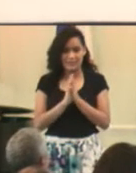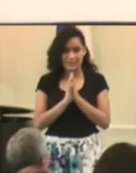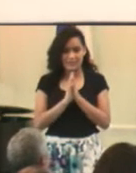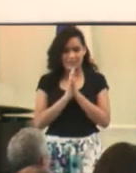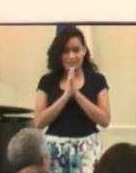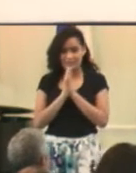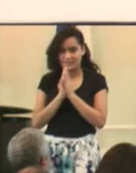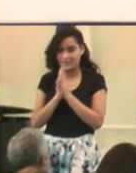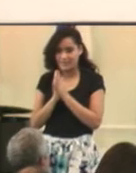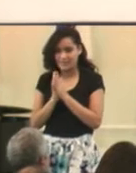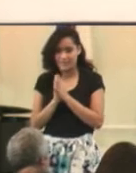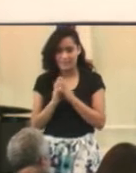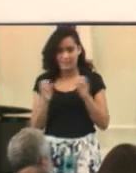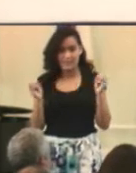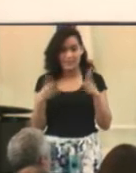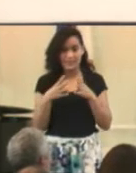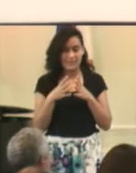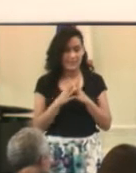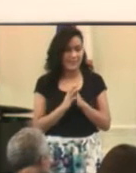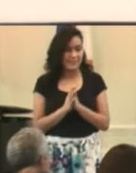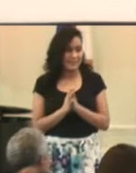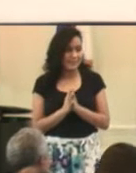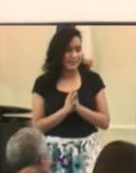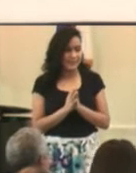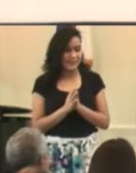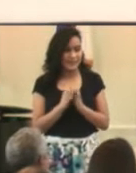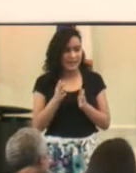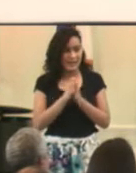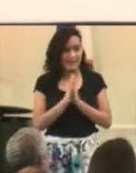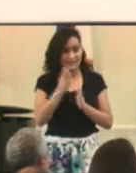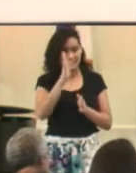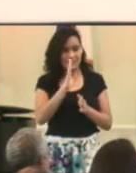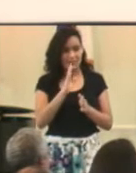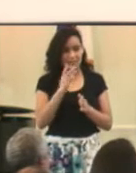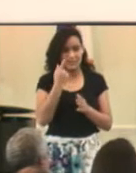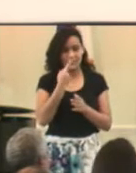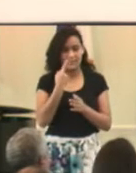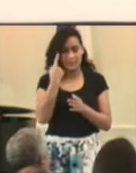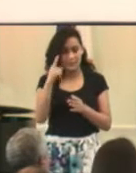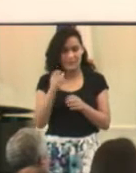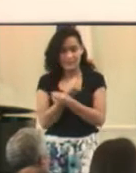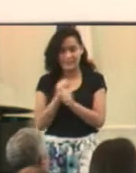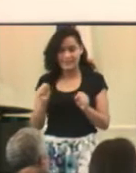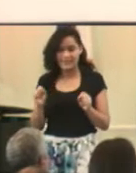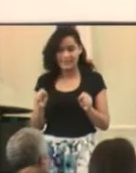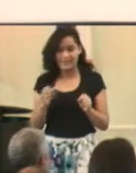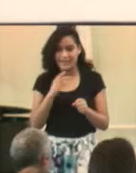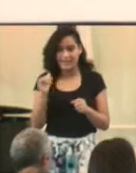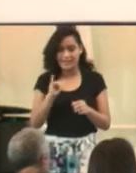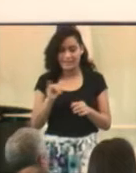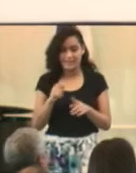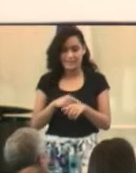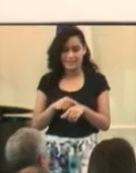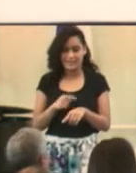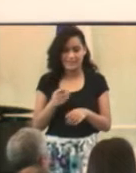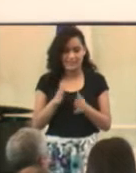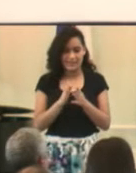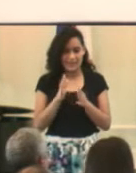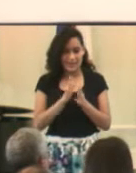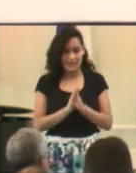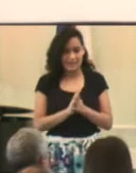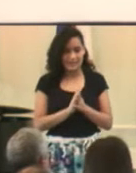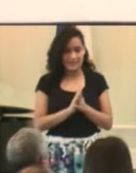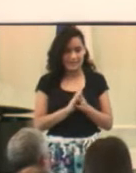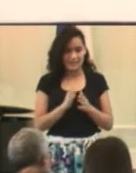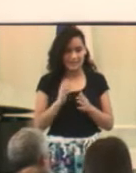and they were asking God to please help them and keep them safe, and at the same time, they were asking that the guard